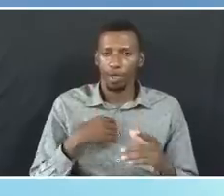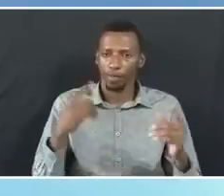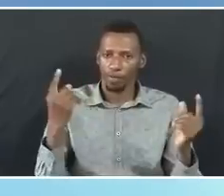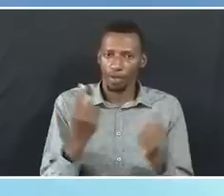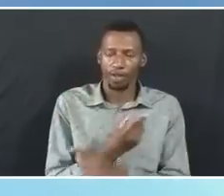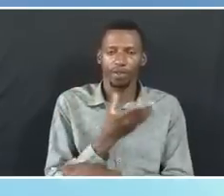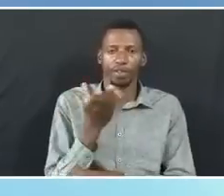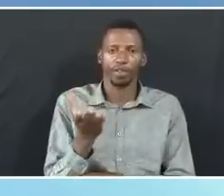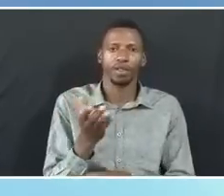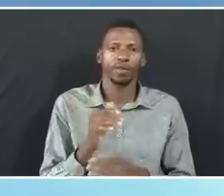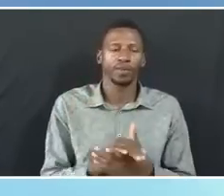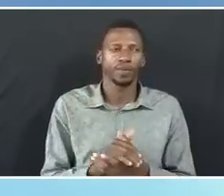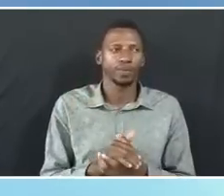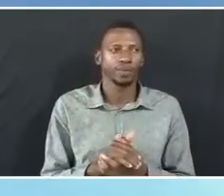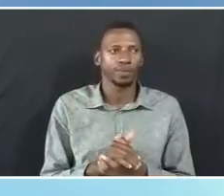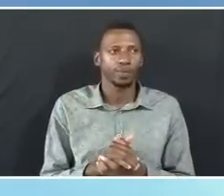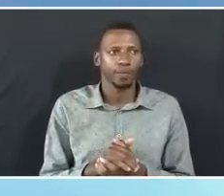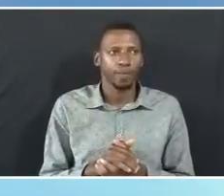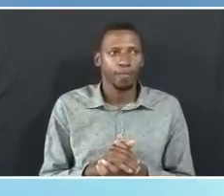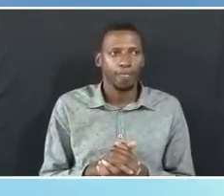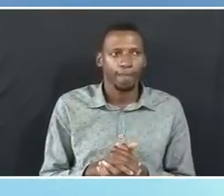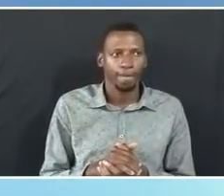difference.